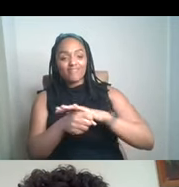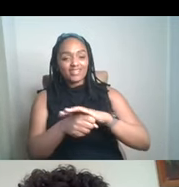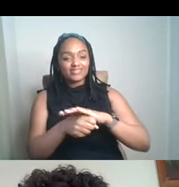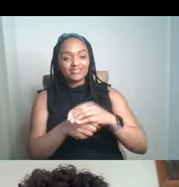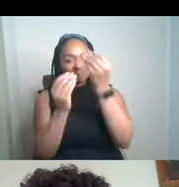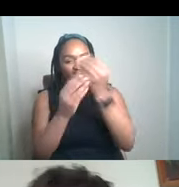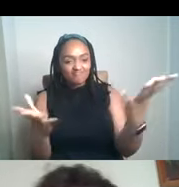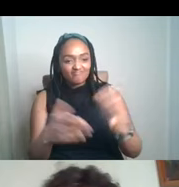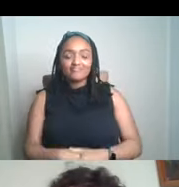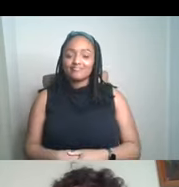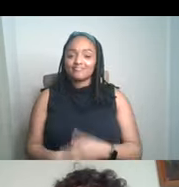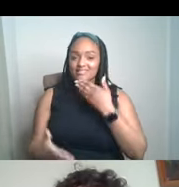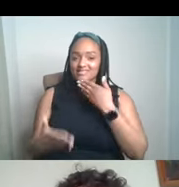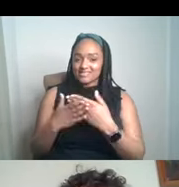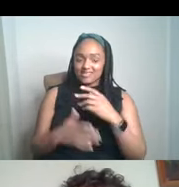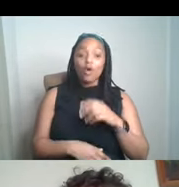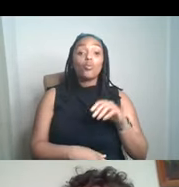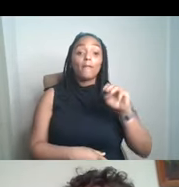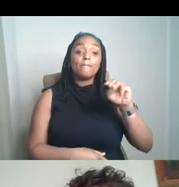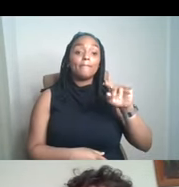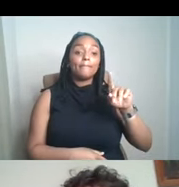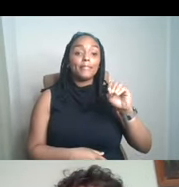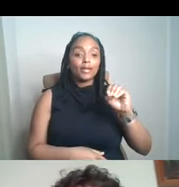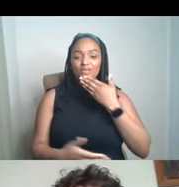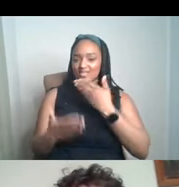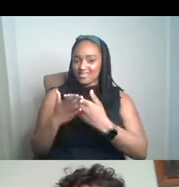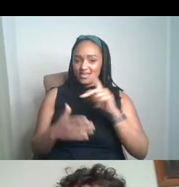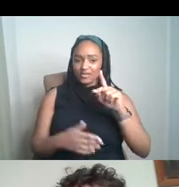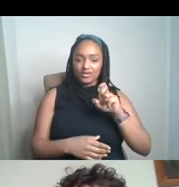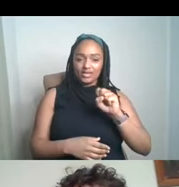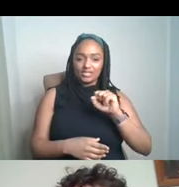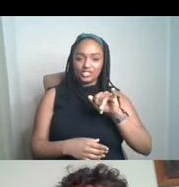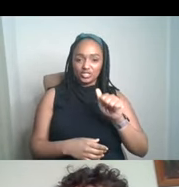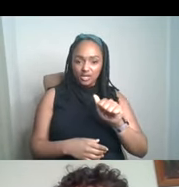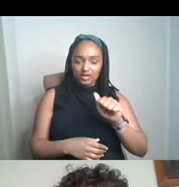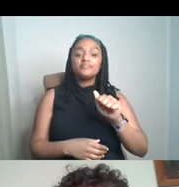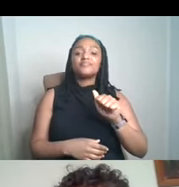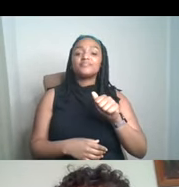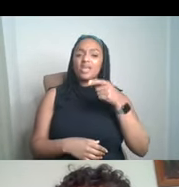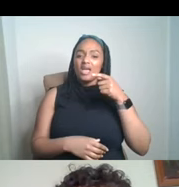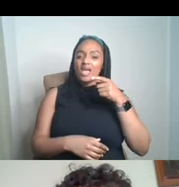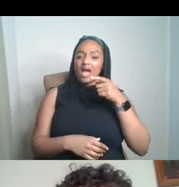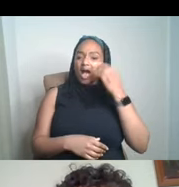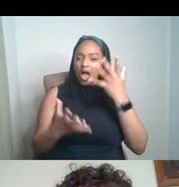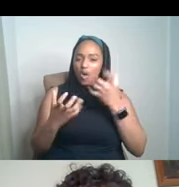you so much, Isha. Can I just ask you to tell the Dianne Feinstein story really quickly before we move on?